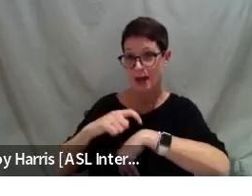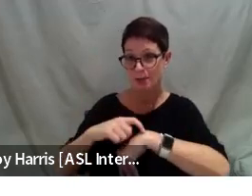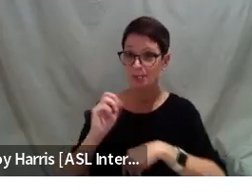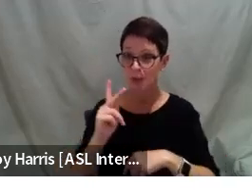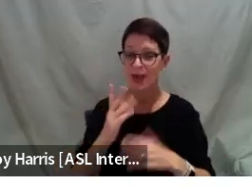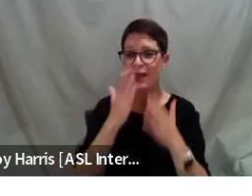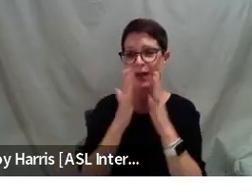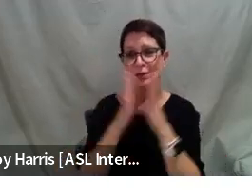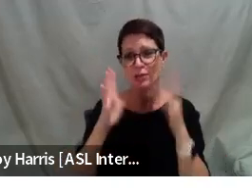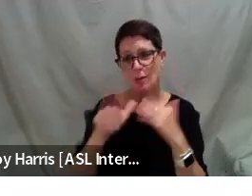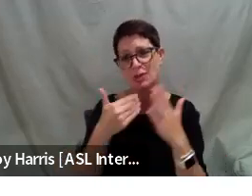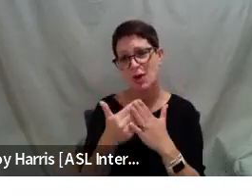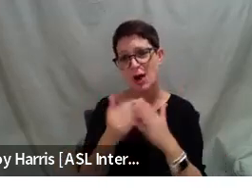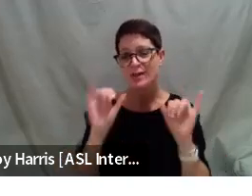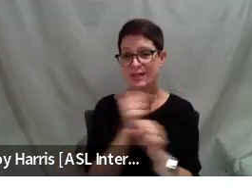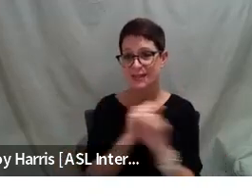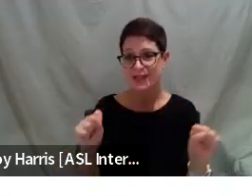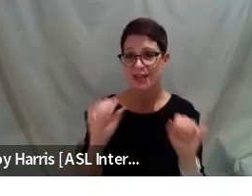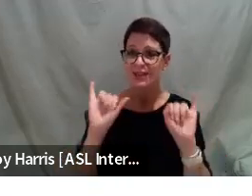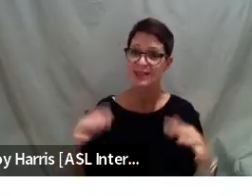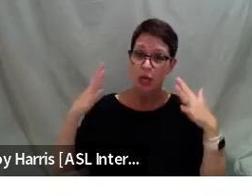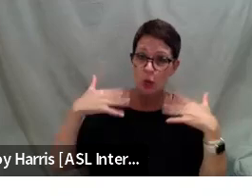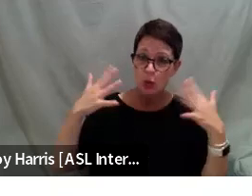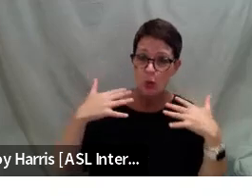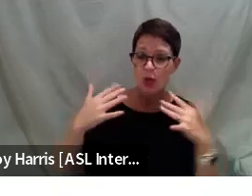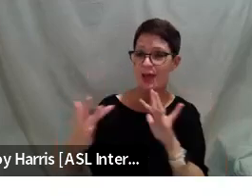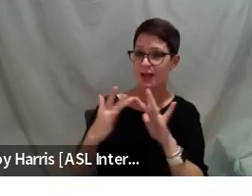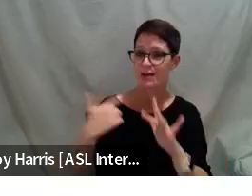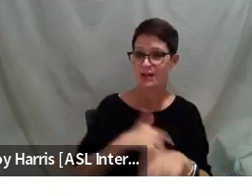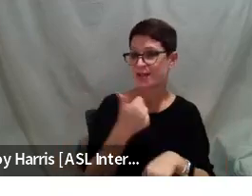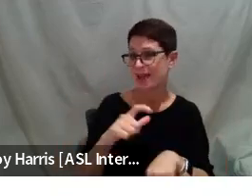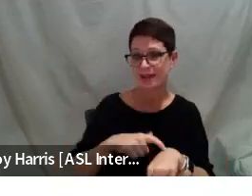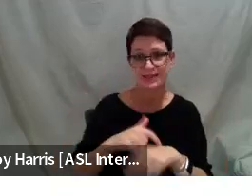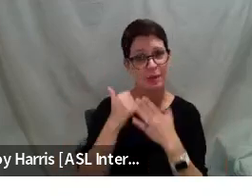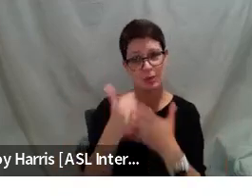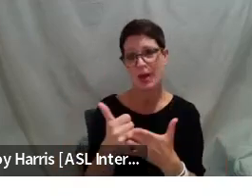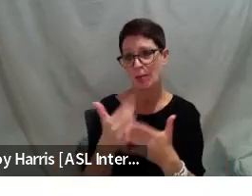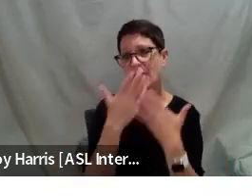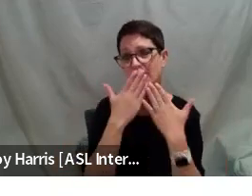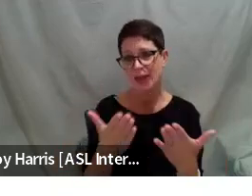Thanks so much, everybody. Stay safe, stay cool, and please reach out if we can do anything to help.